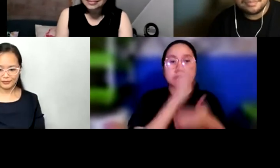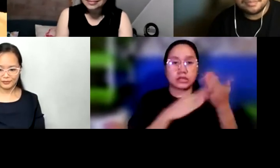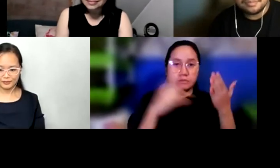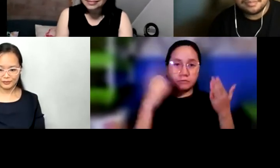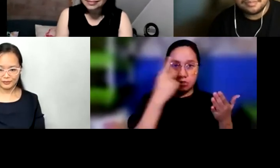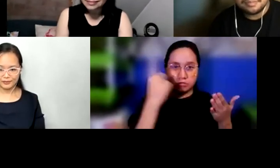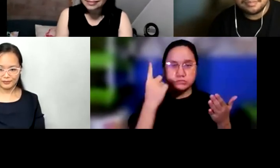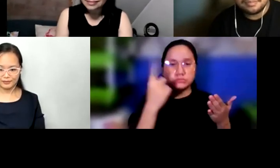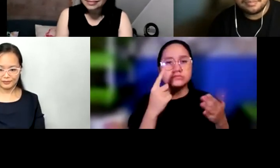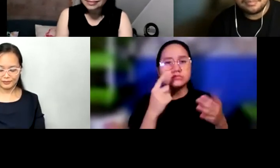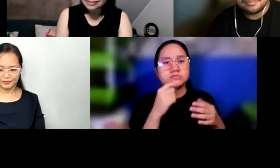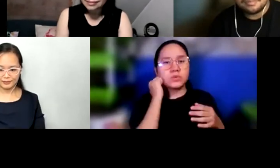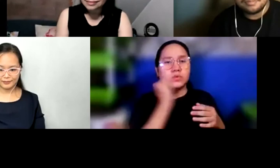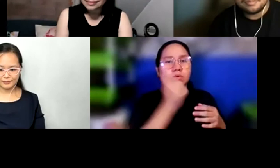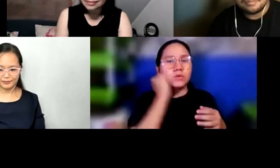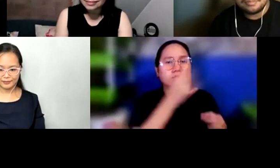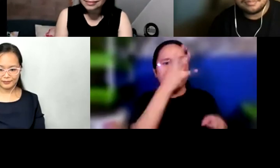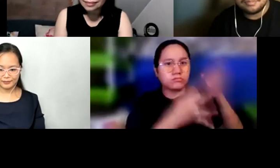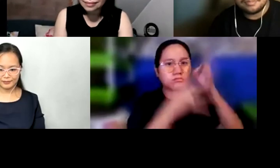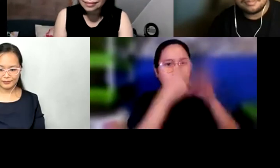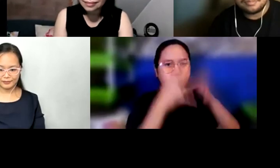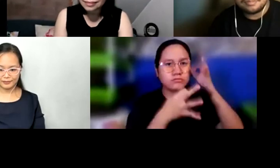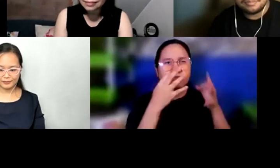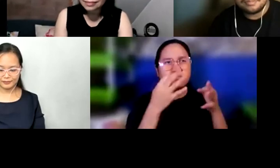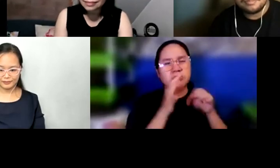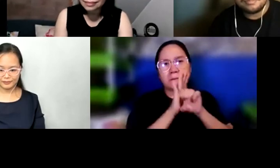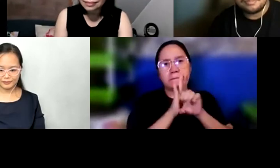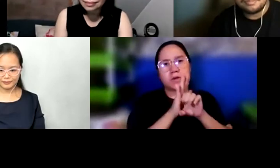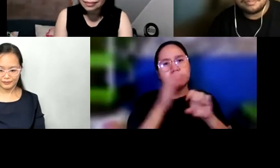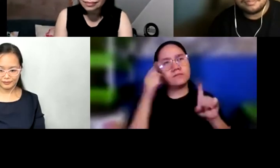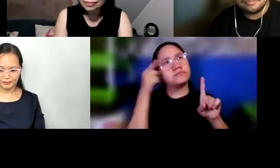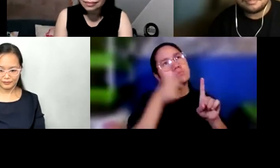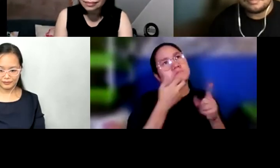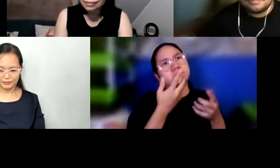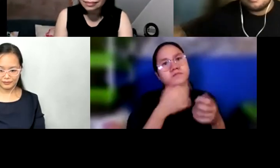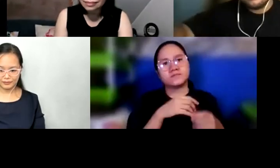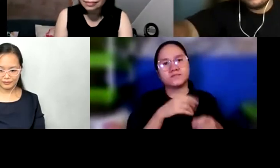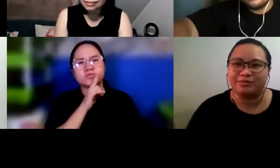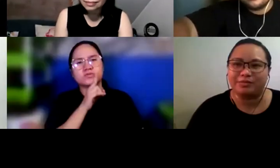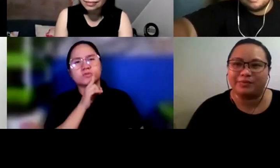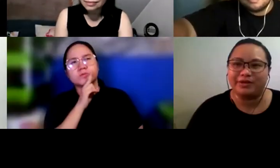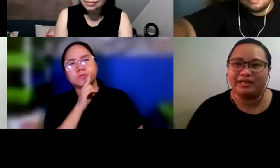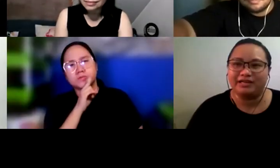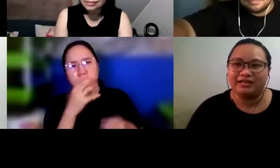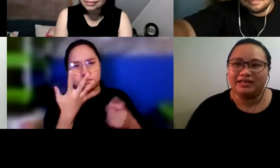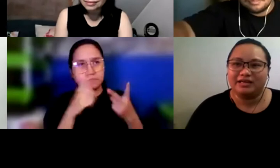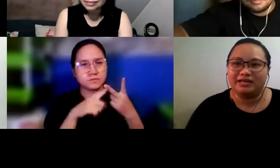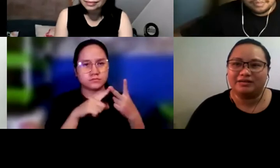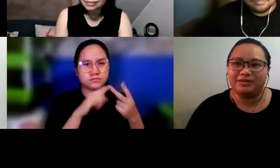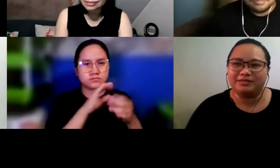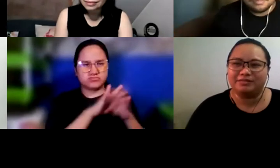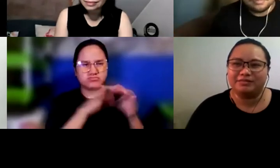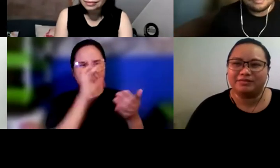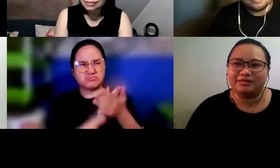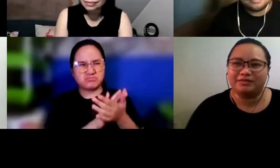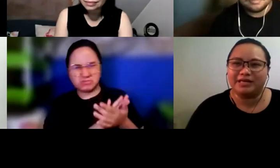let me repeat that. So for example, there's a person who always judge other people,